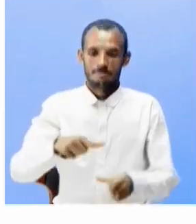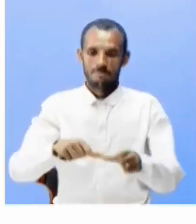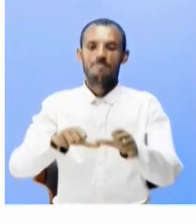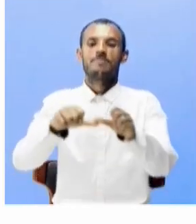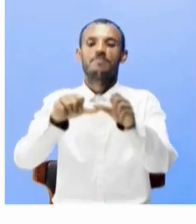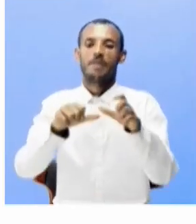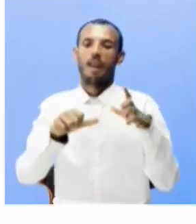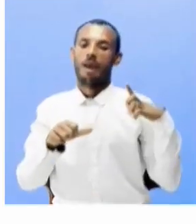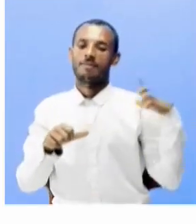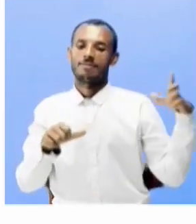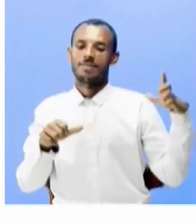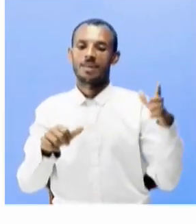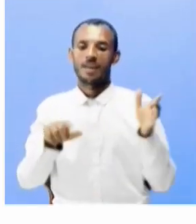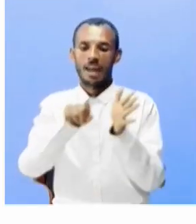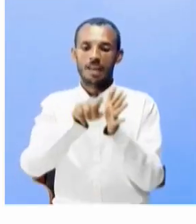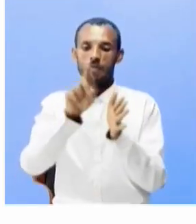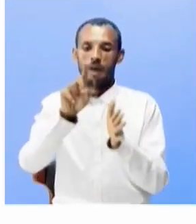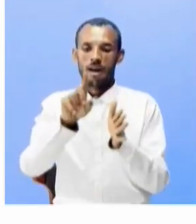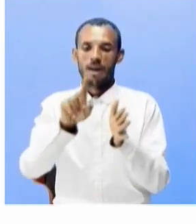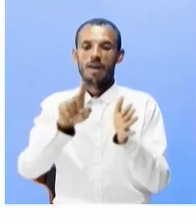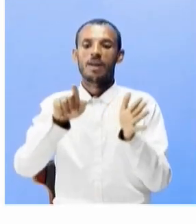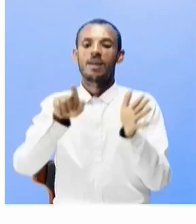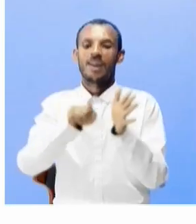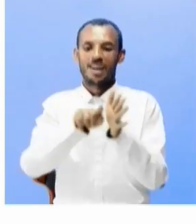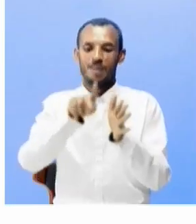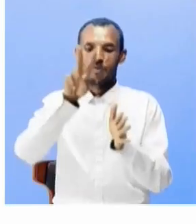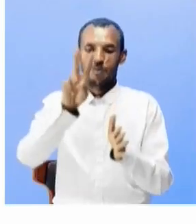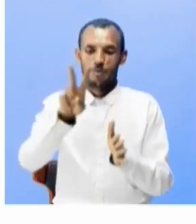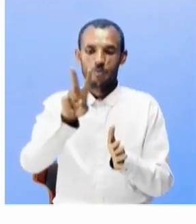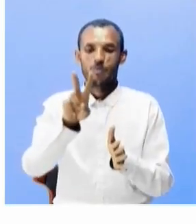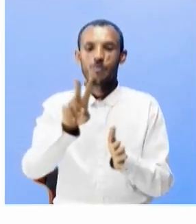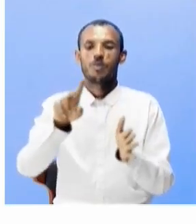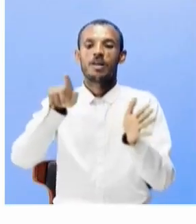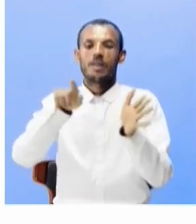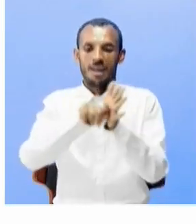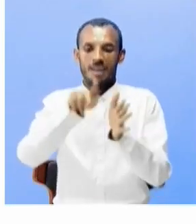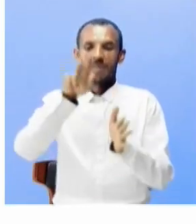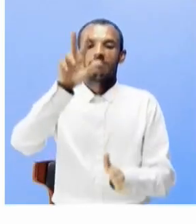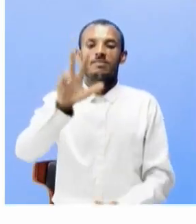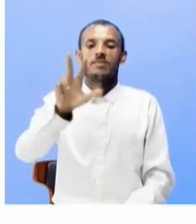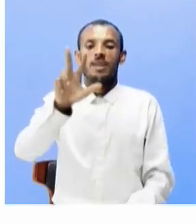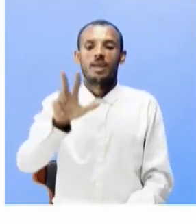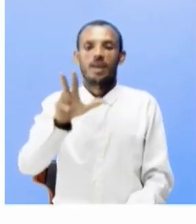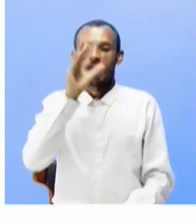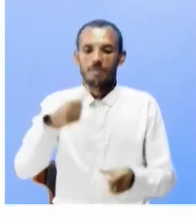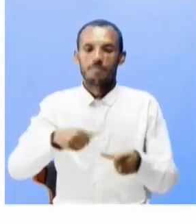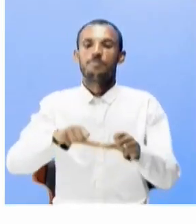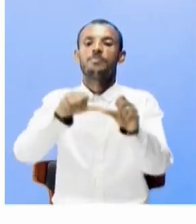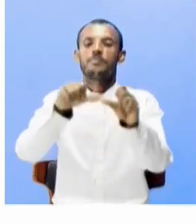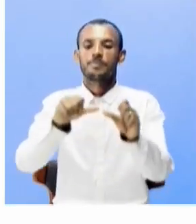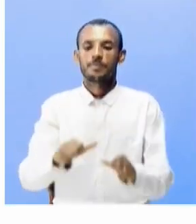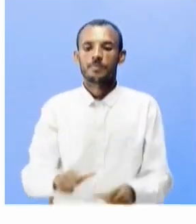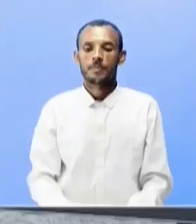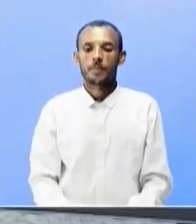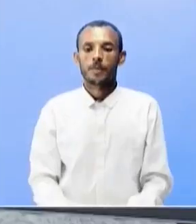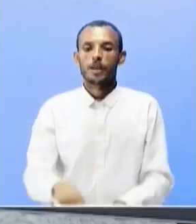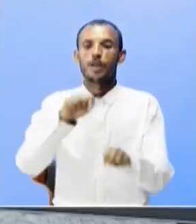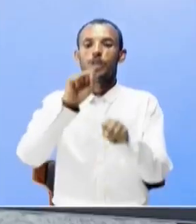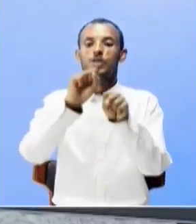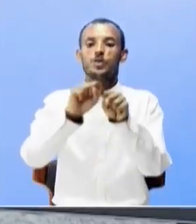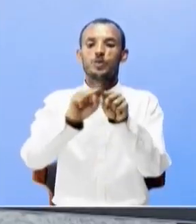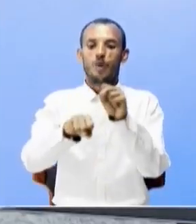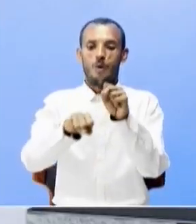the left, -1, -2, -3, and so on.